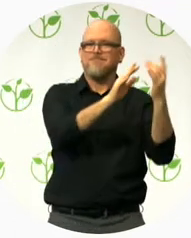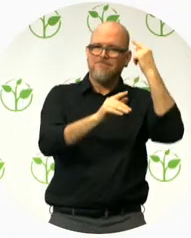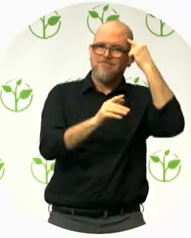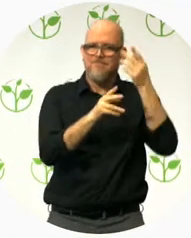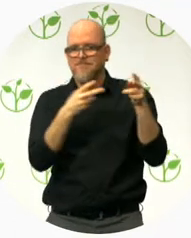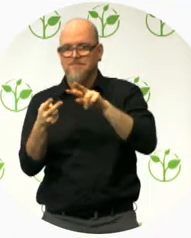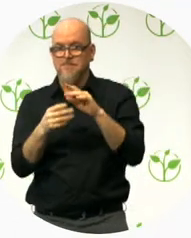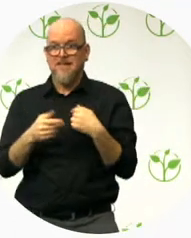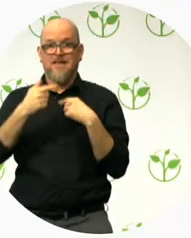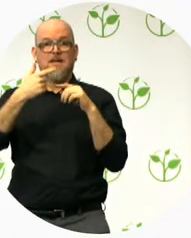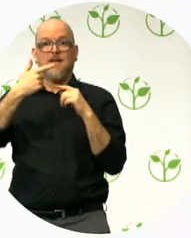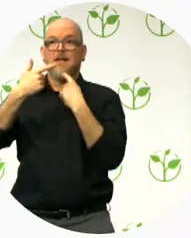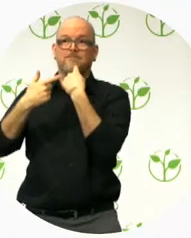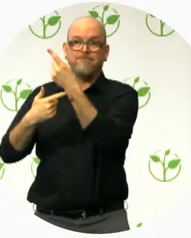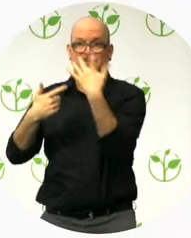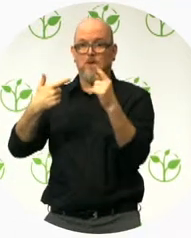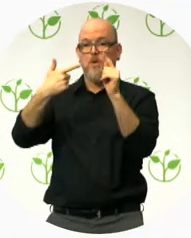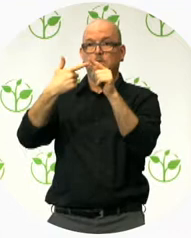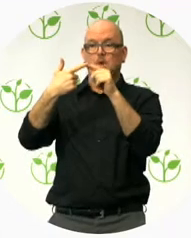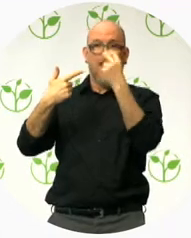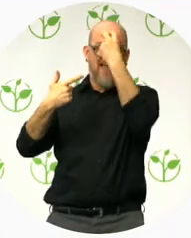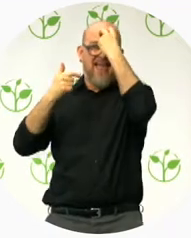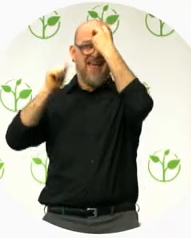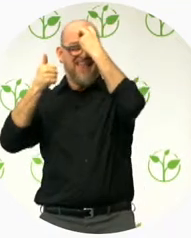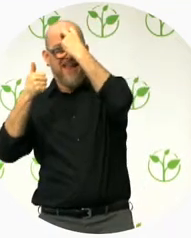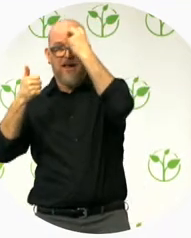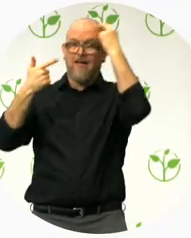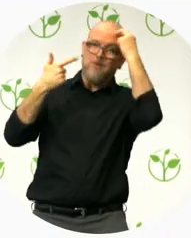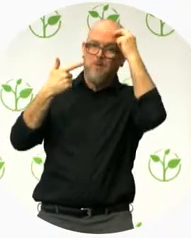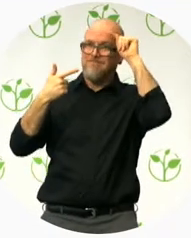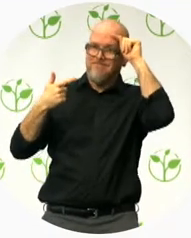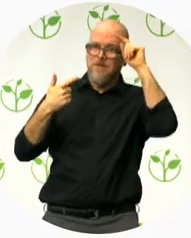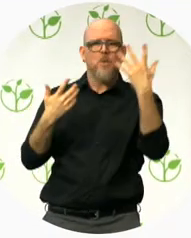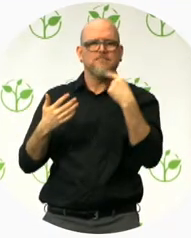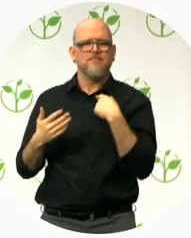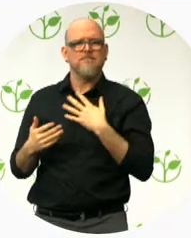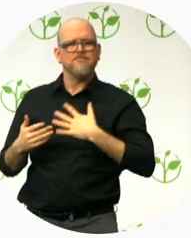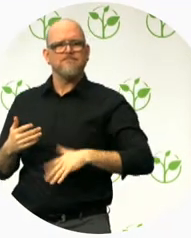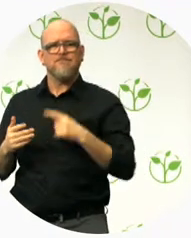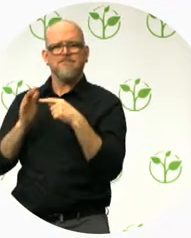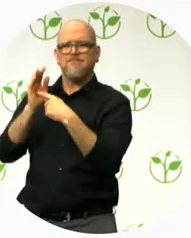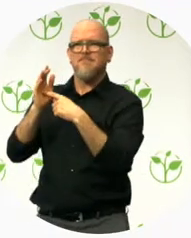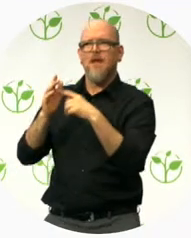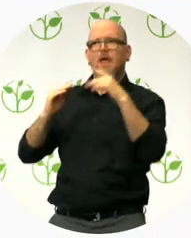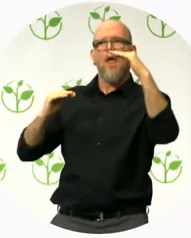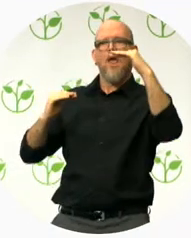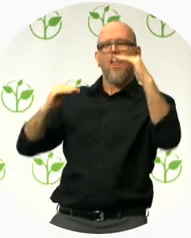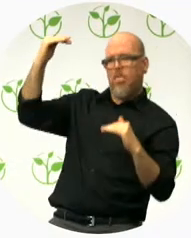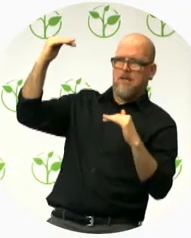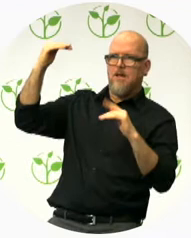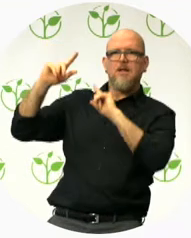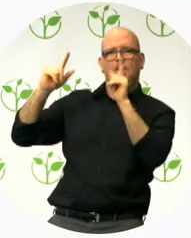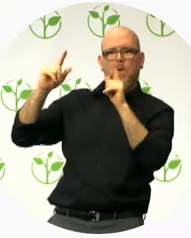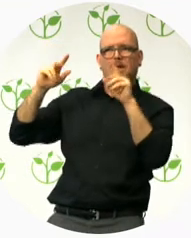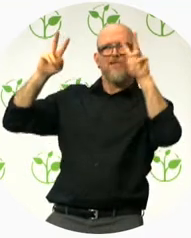is reducing inequalities. So accessibility, I heard this from the previous speakers, I was